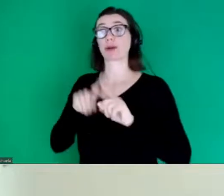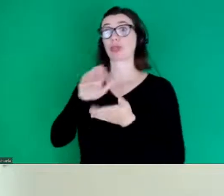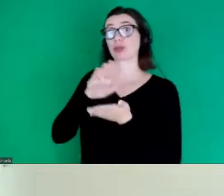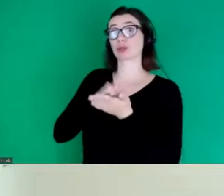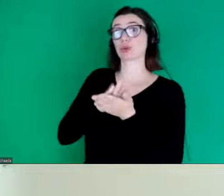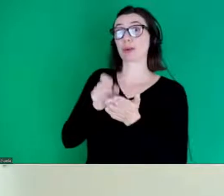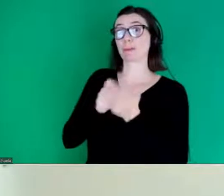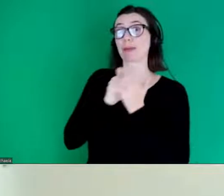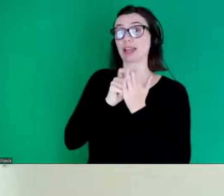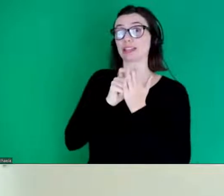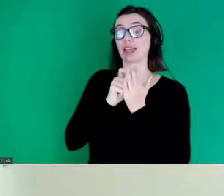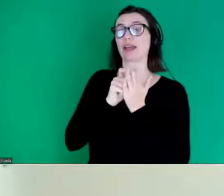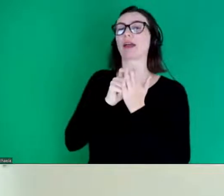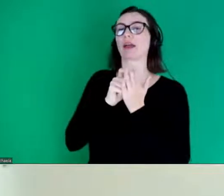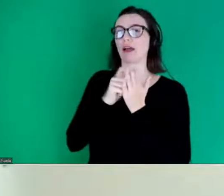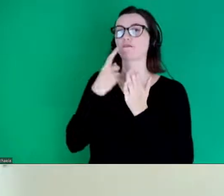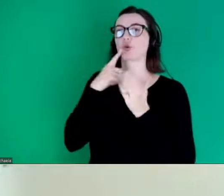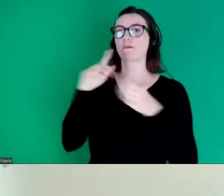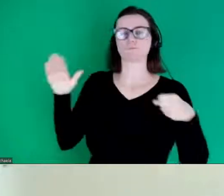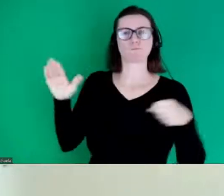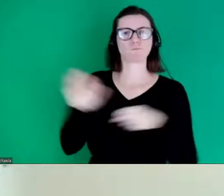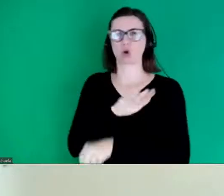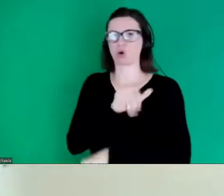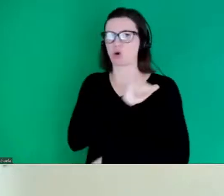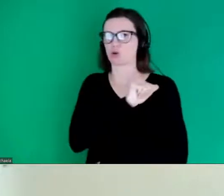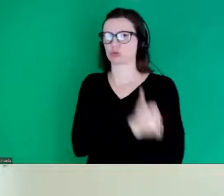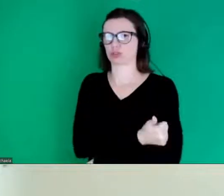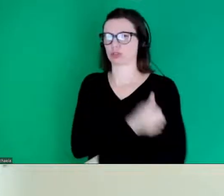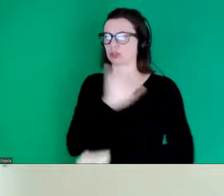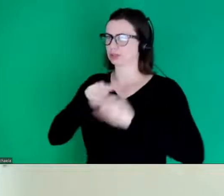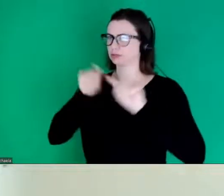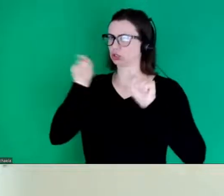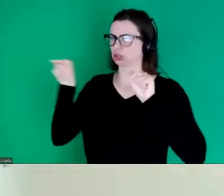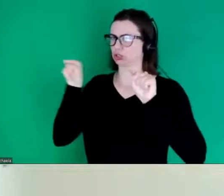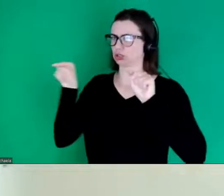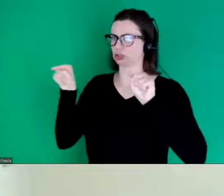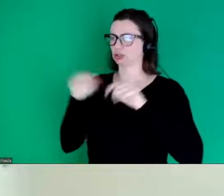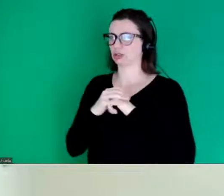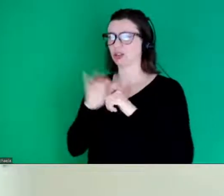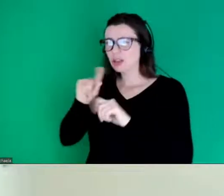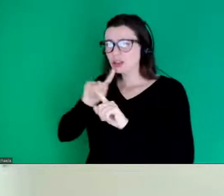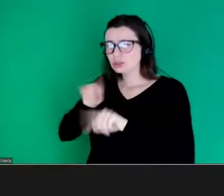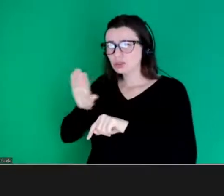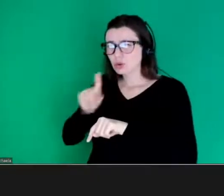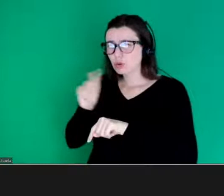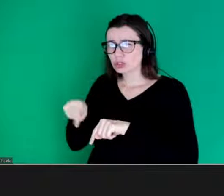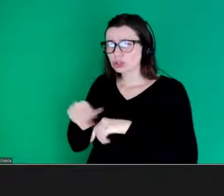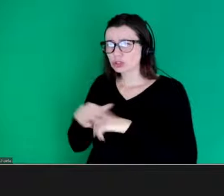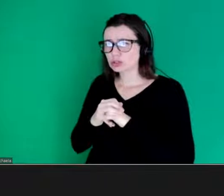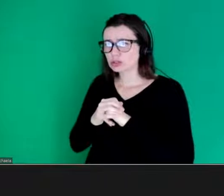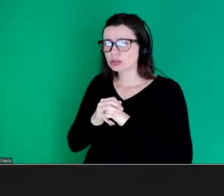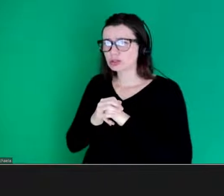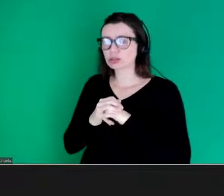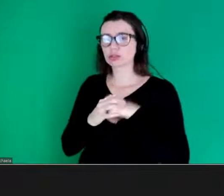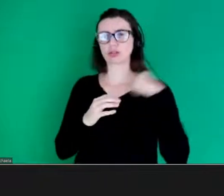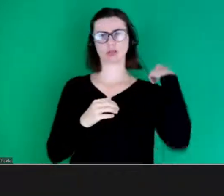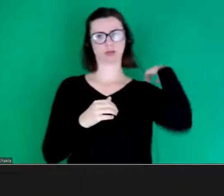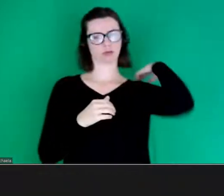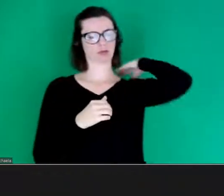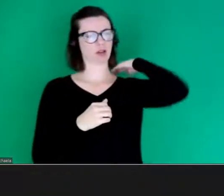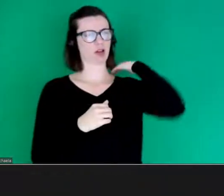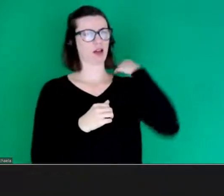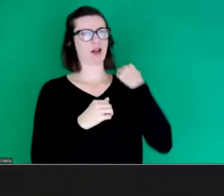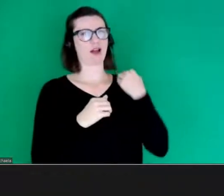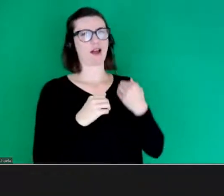mandate would be for after full authorization. Does that answer your question? I think